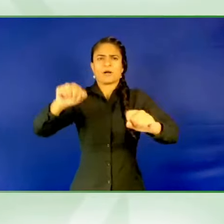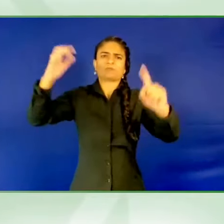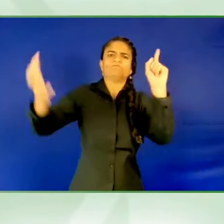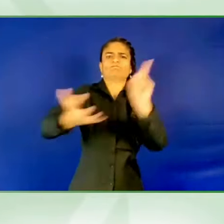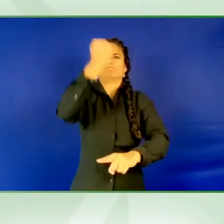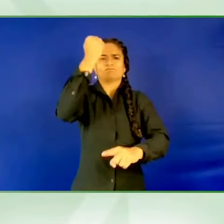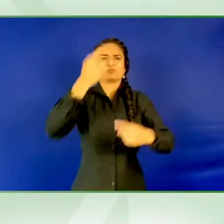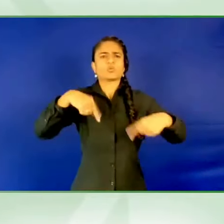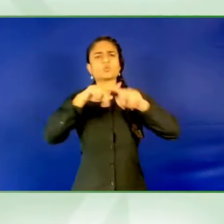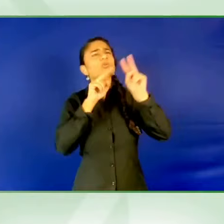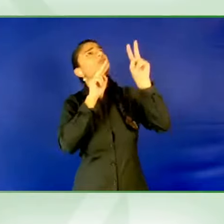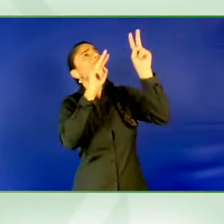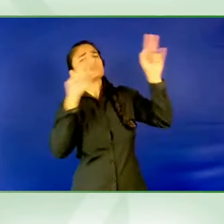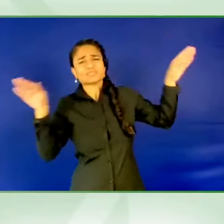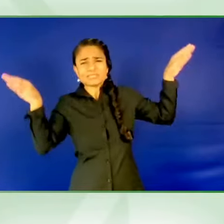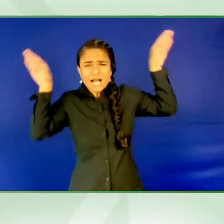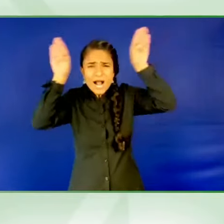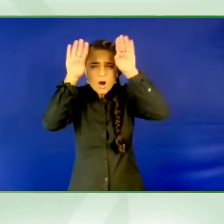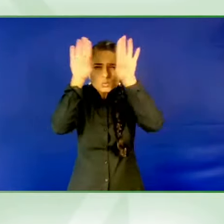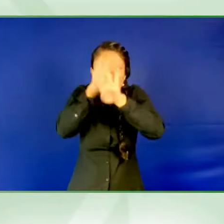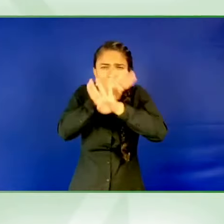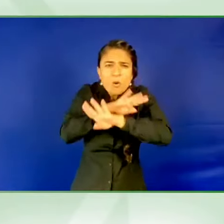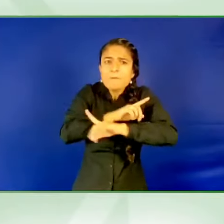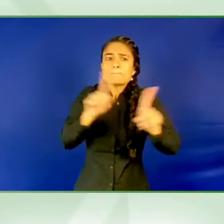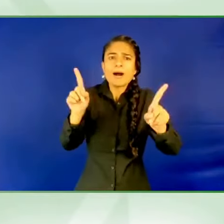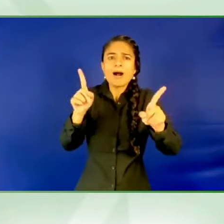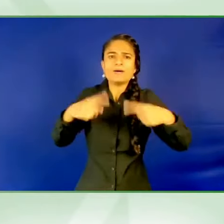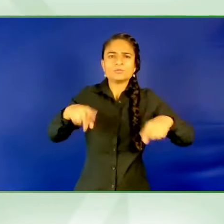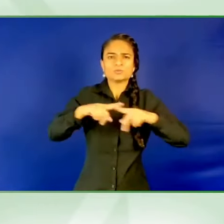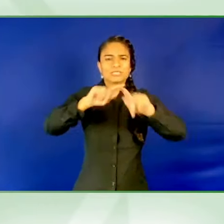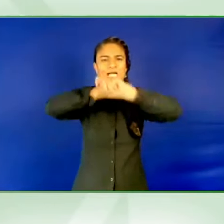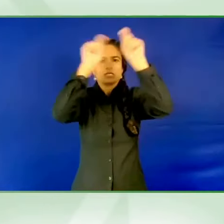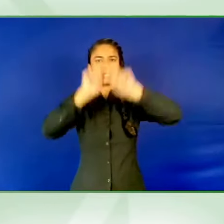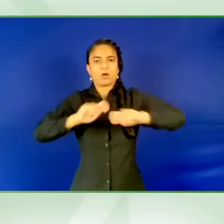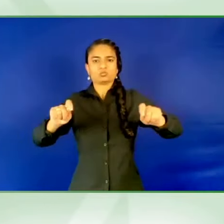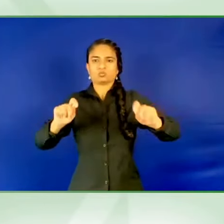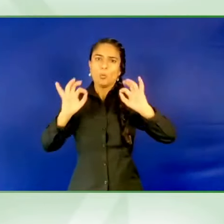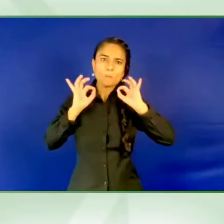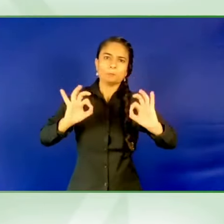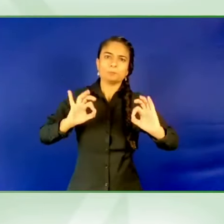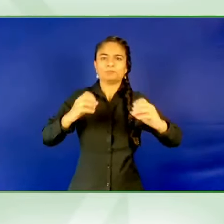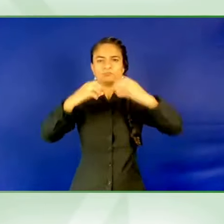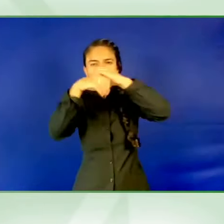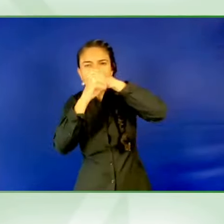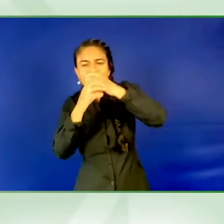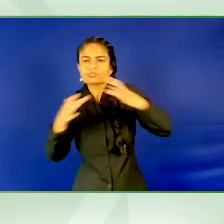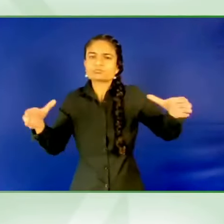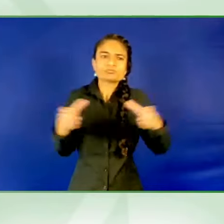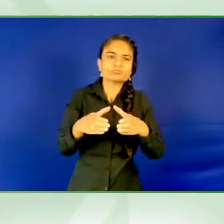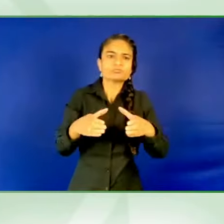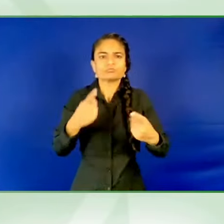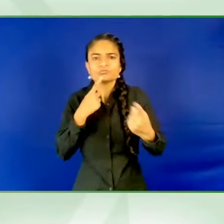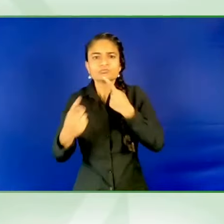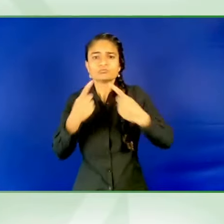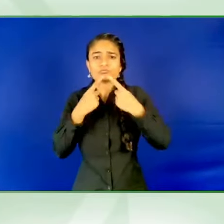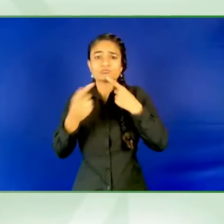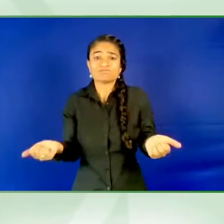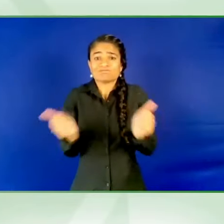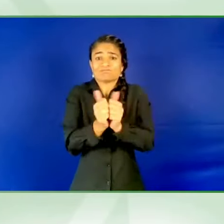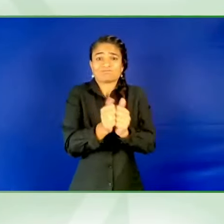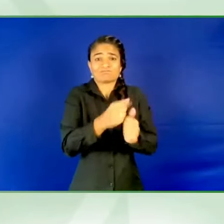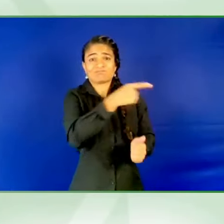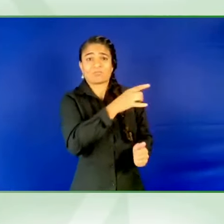Benvenuto, an astronomer that's working in Italy, but also with the